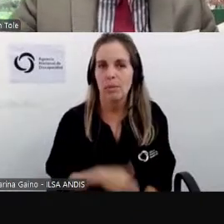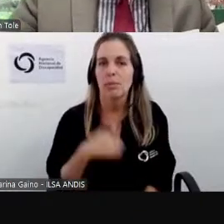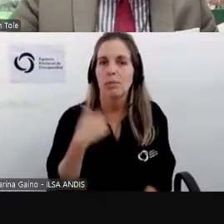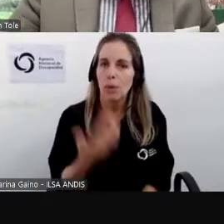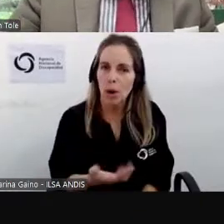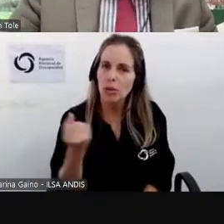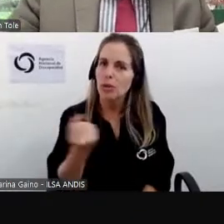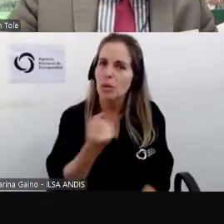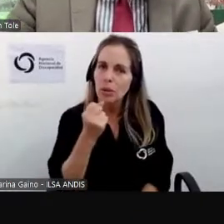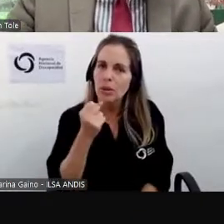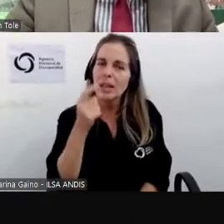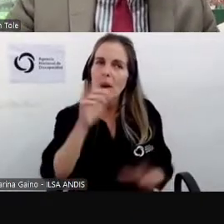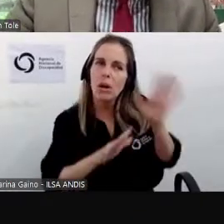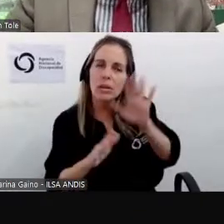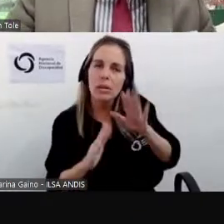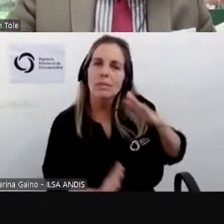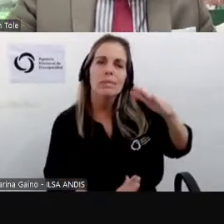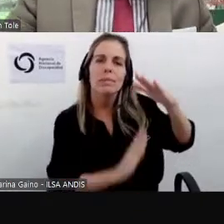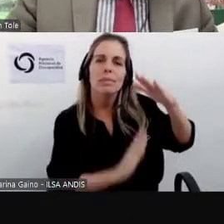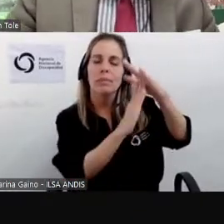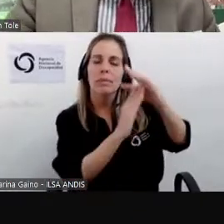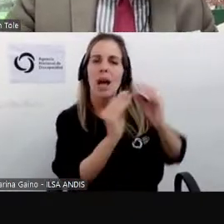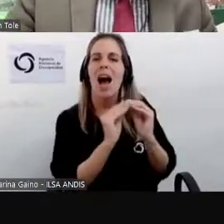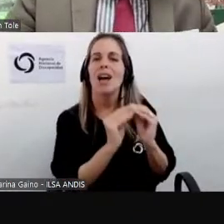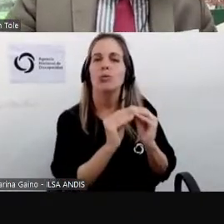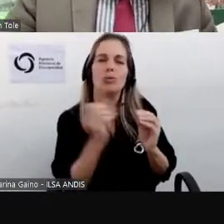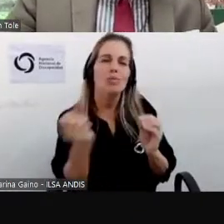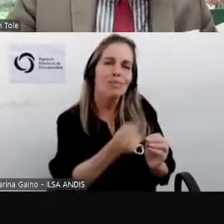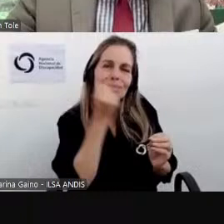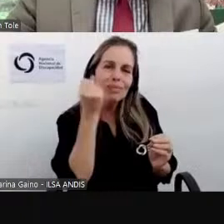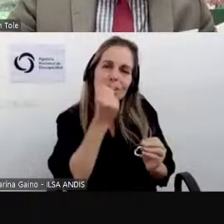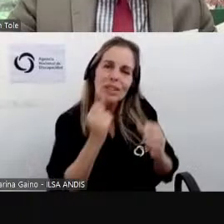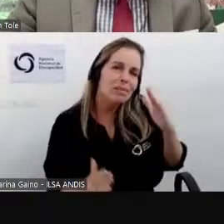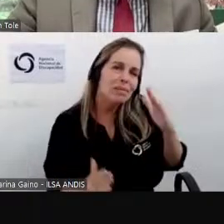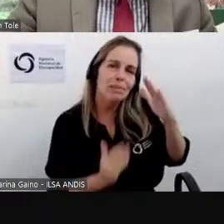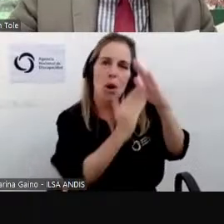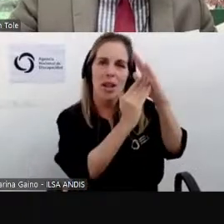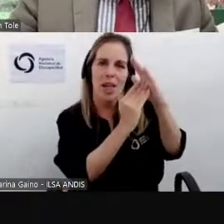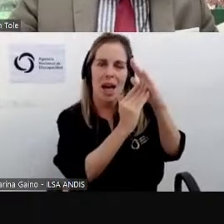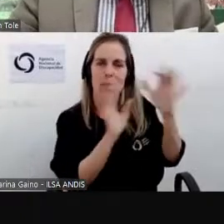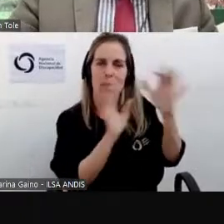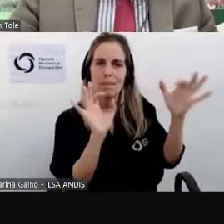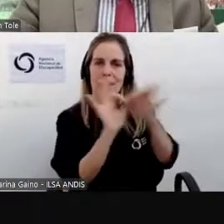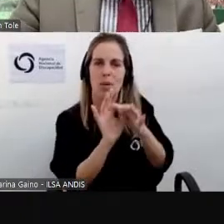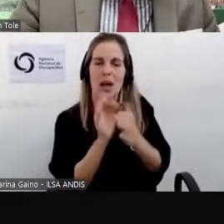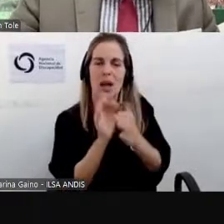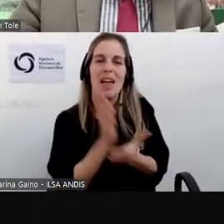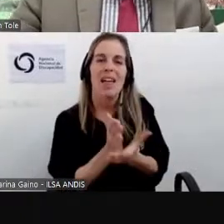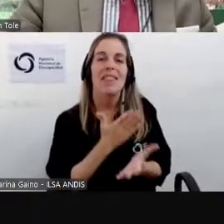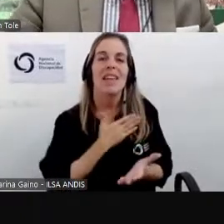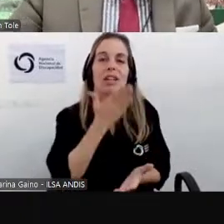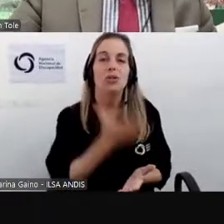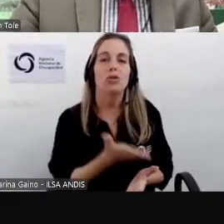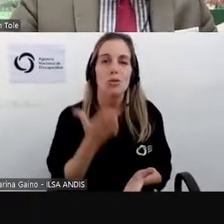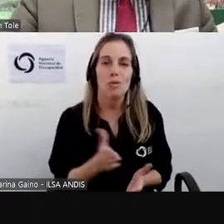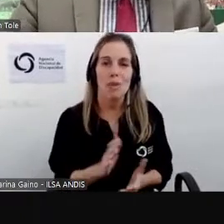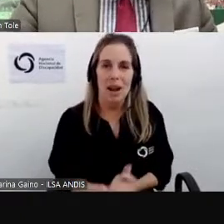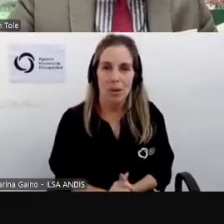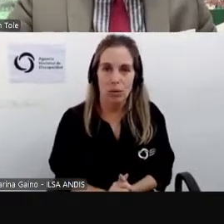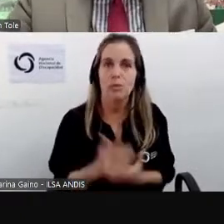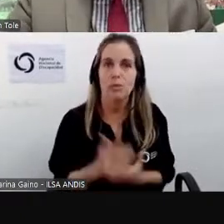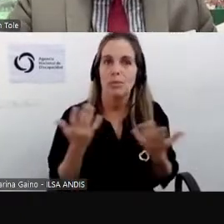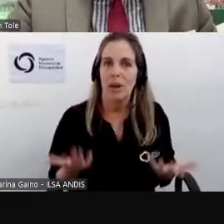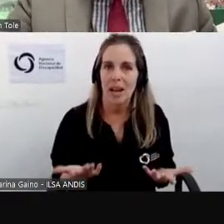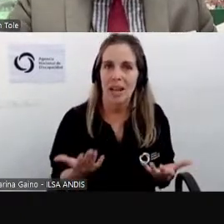is extremely important to set a list of priorities as to the topics related to the company based on